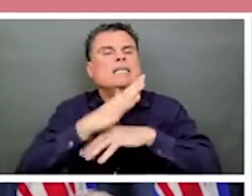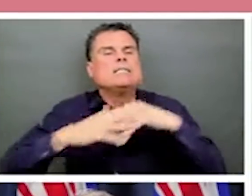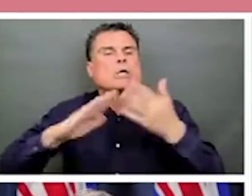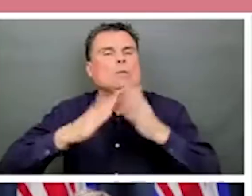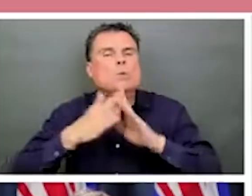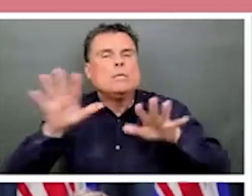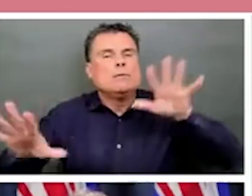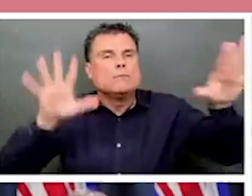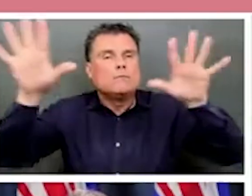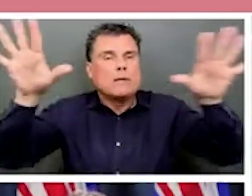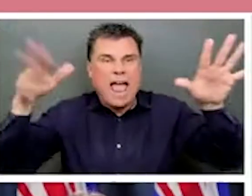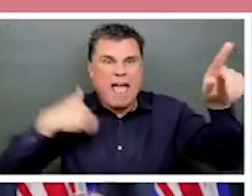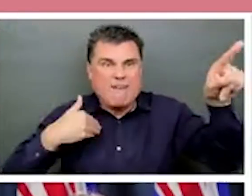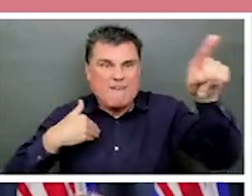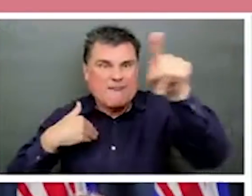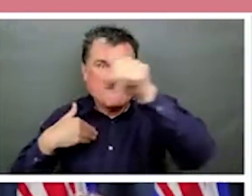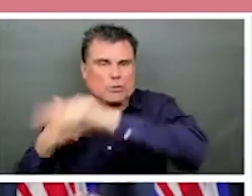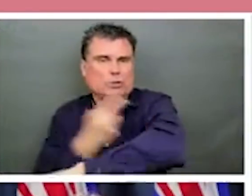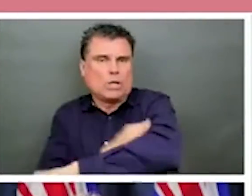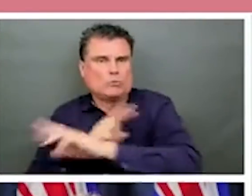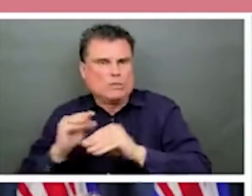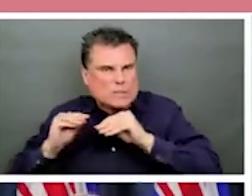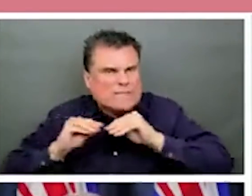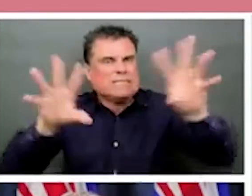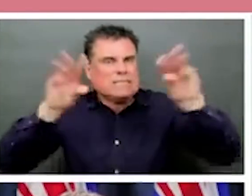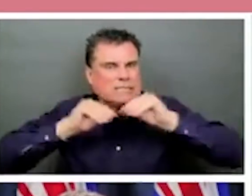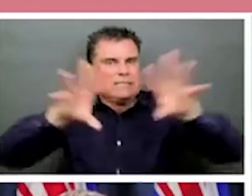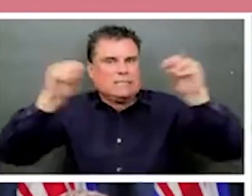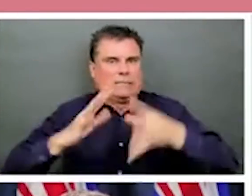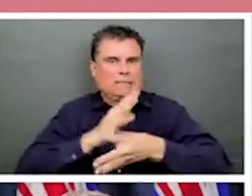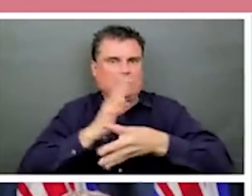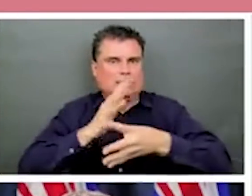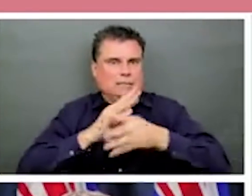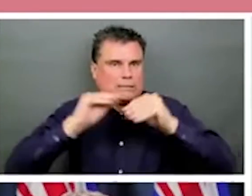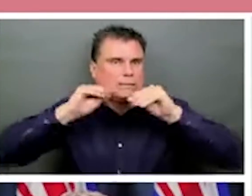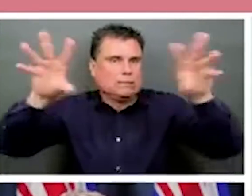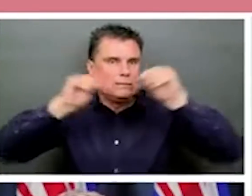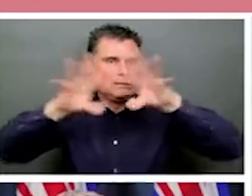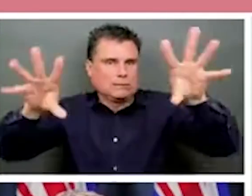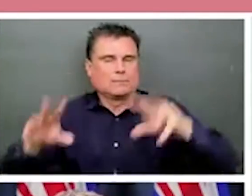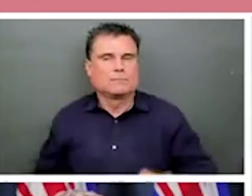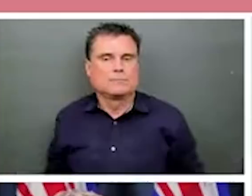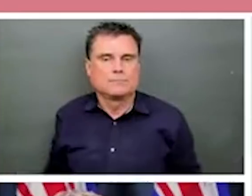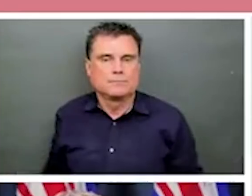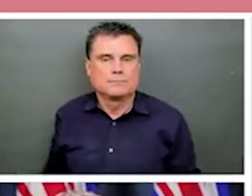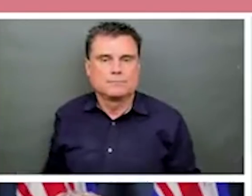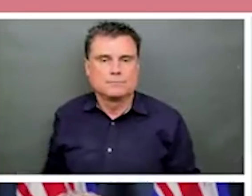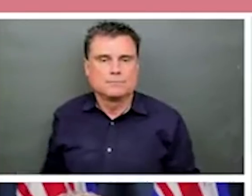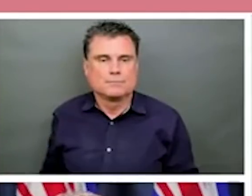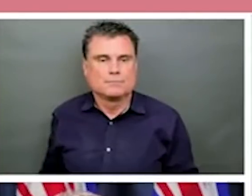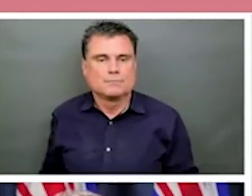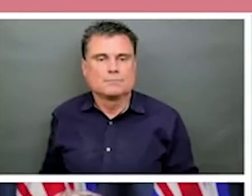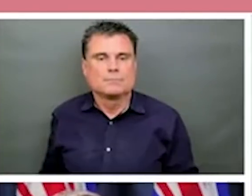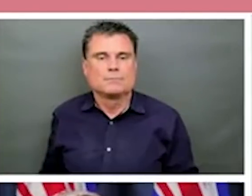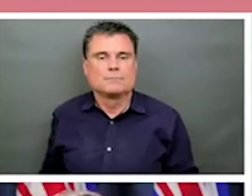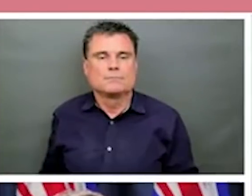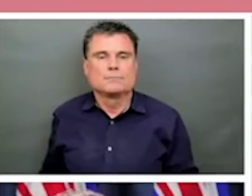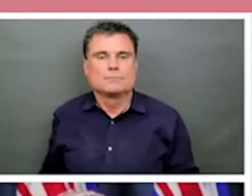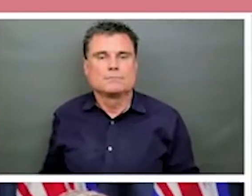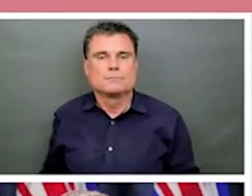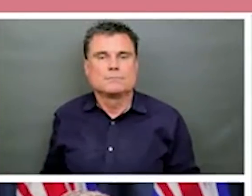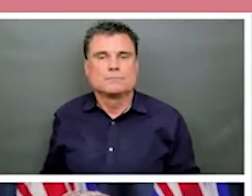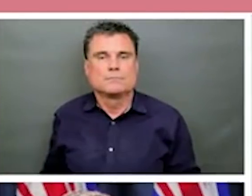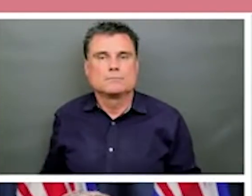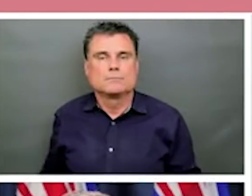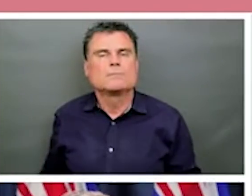an increased level of adverse events from this virus. So looking at the available supply of vaccine and taking away